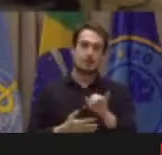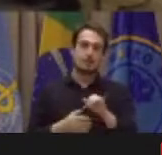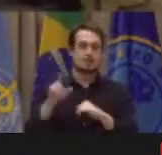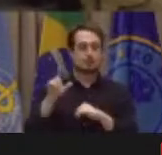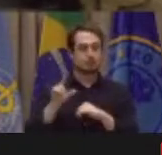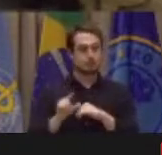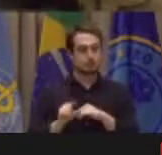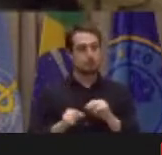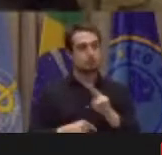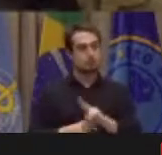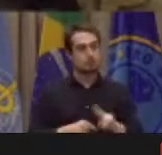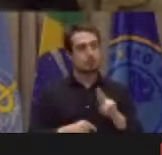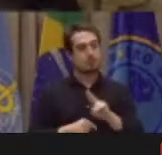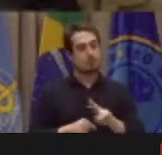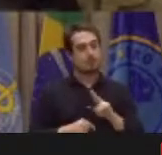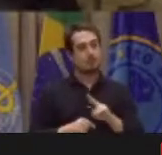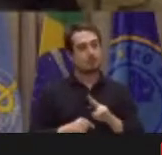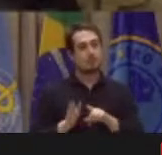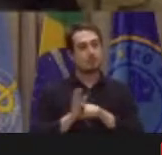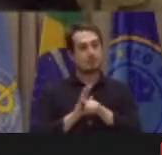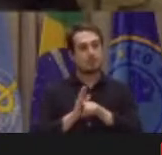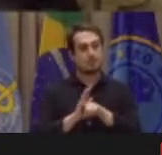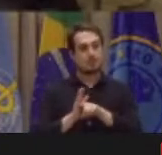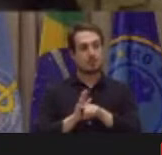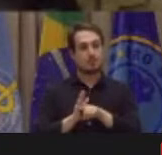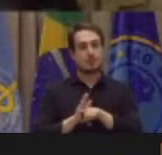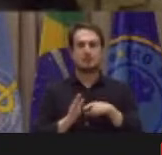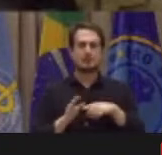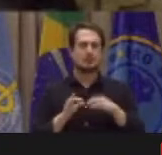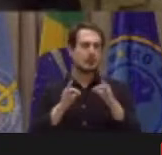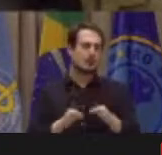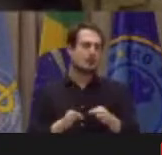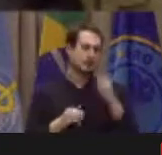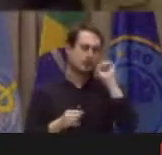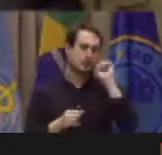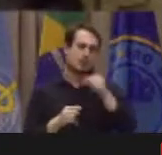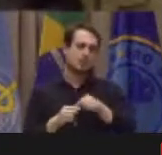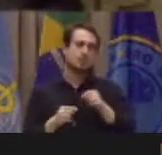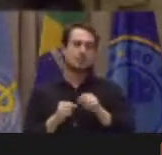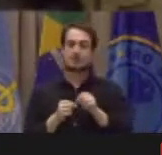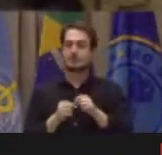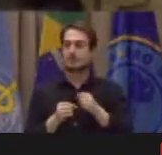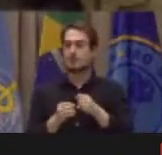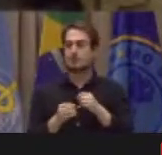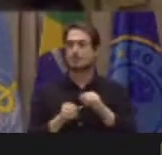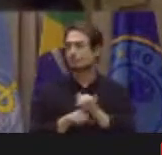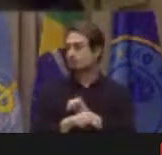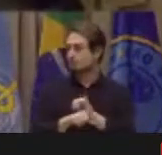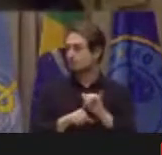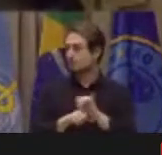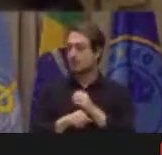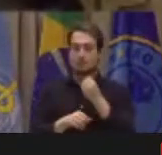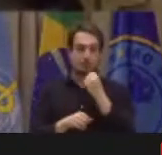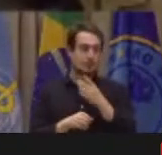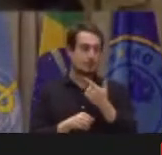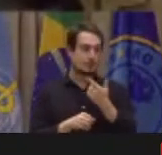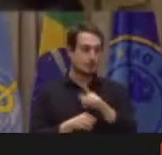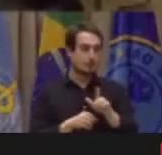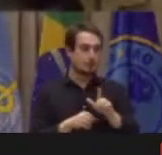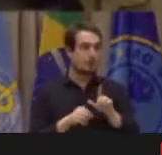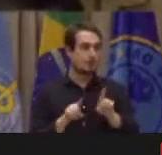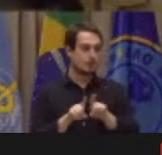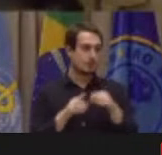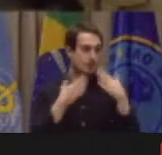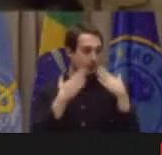consolidated, we are going to start analyzing these data. You are very right.